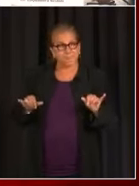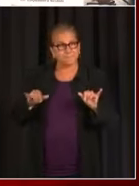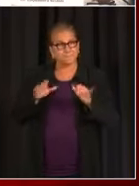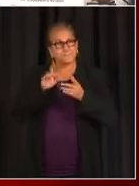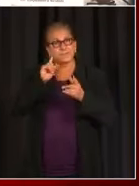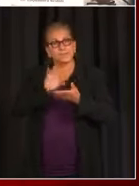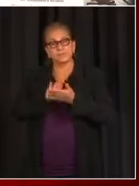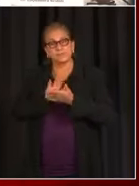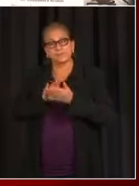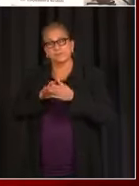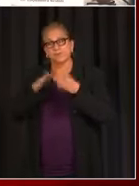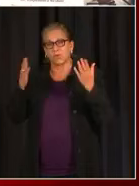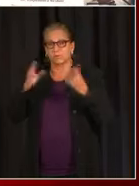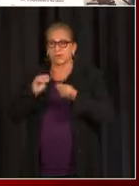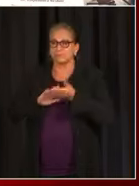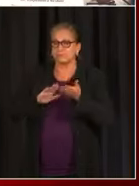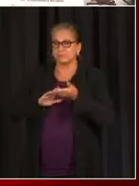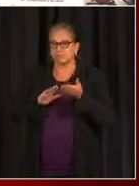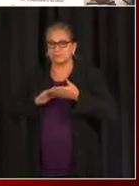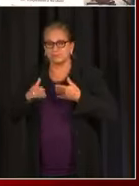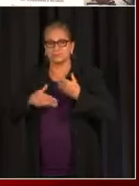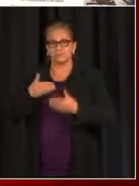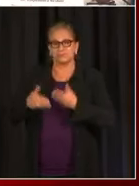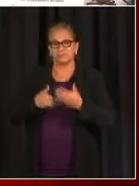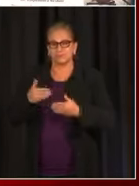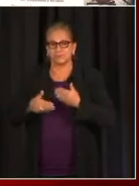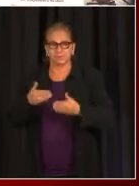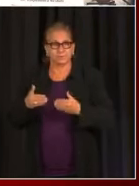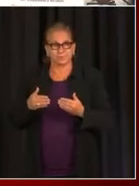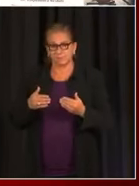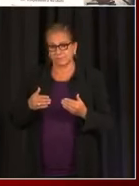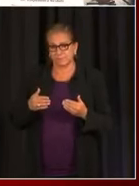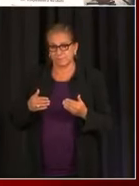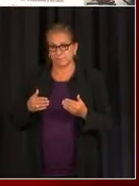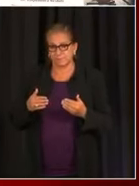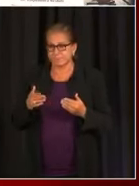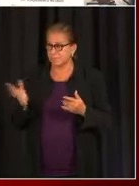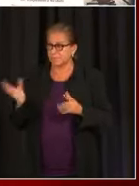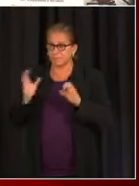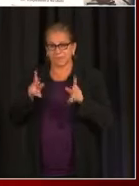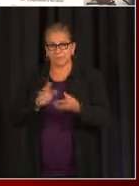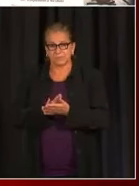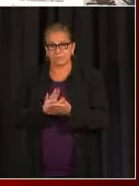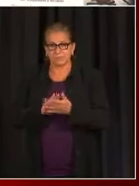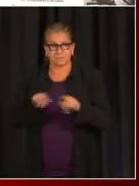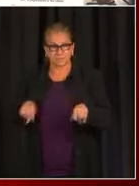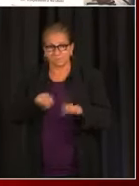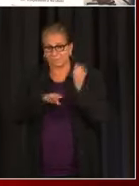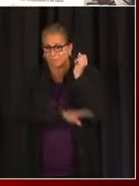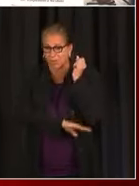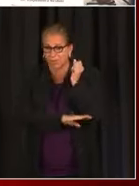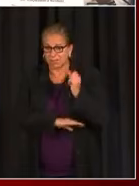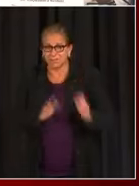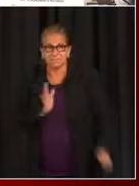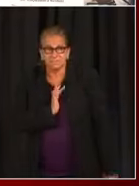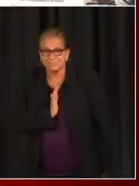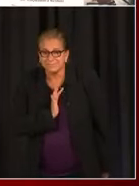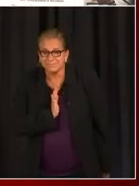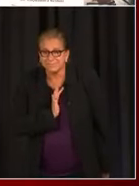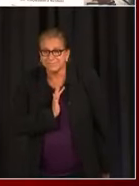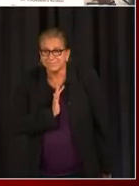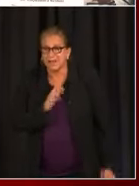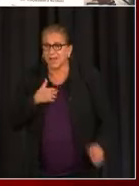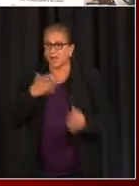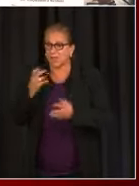operate. Our goal here is to make sure that not only students return to school this fall, but that we can keep our schools